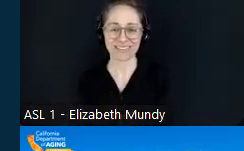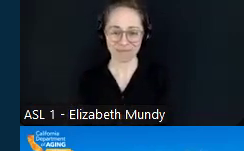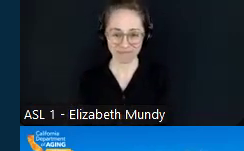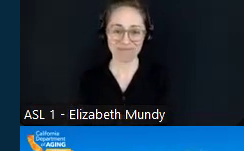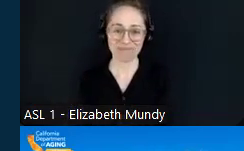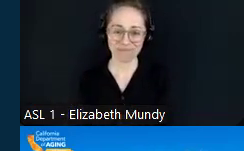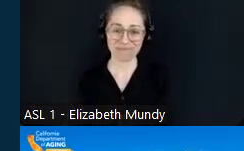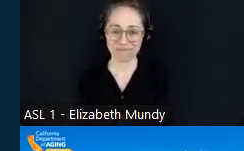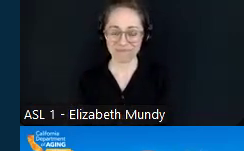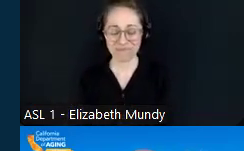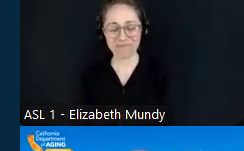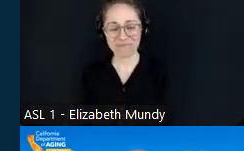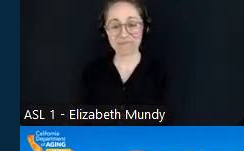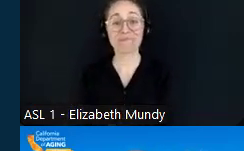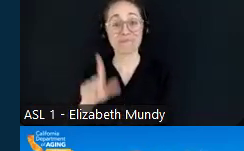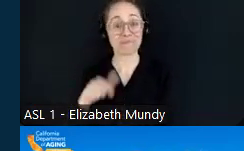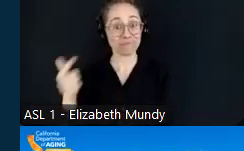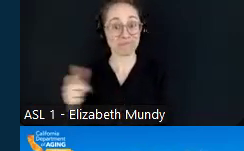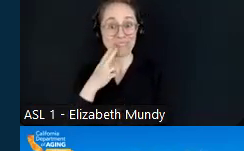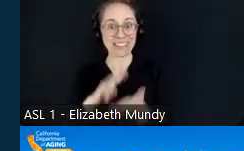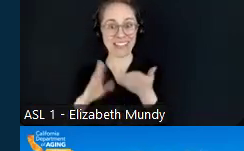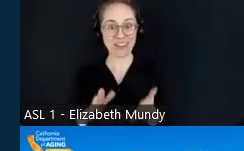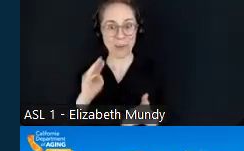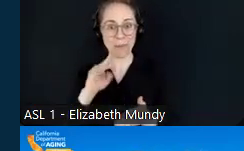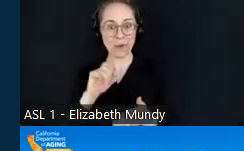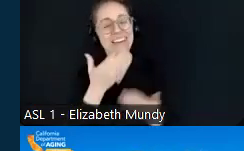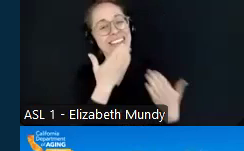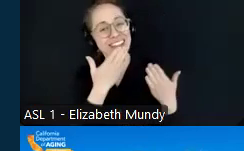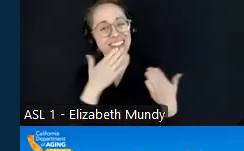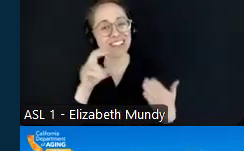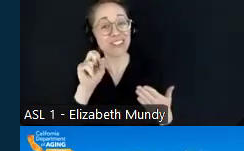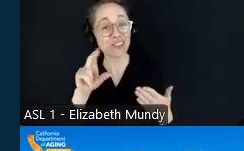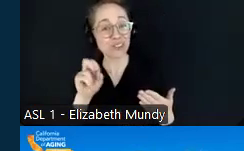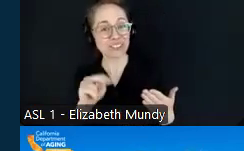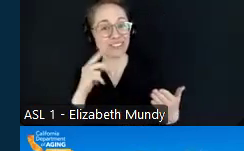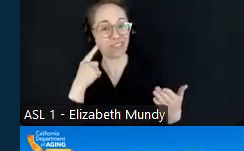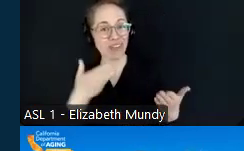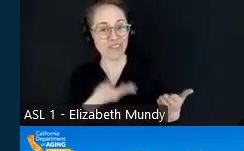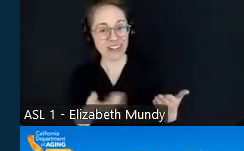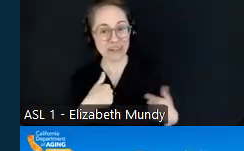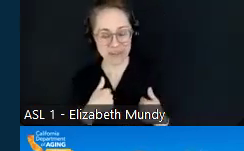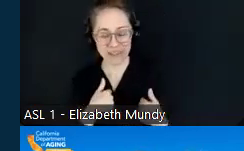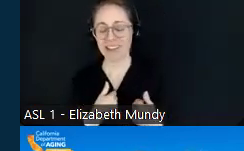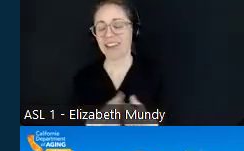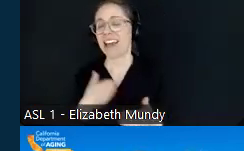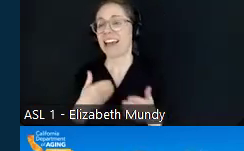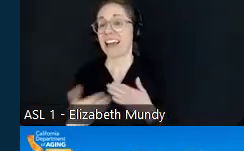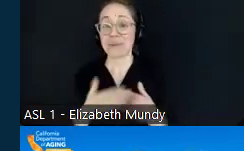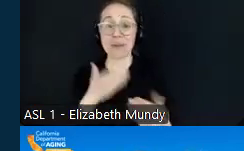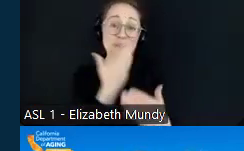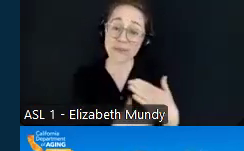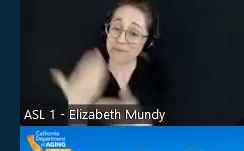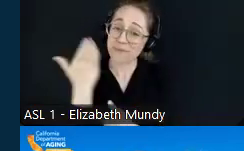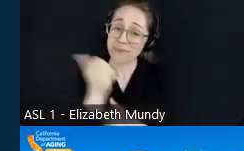Thank you so much for the invitation, Susan. Good morning, everyone. I really am thrilled